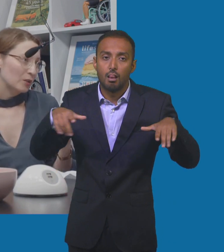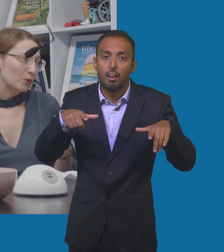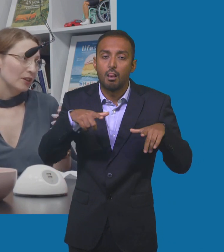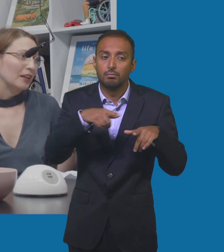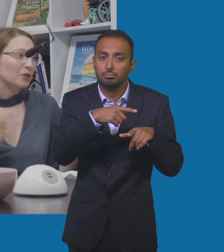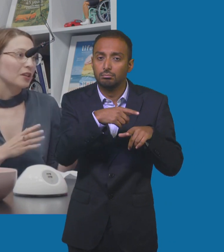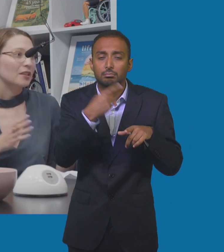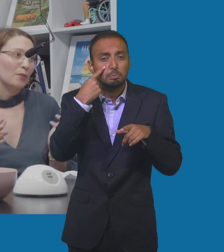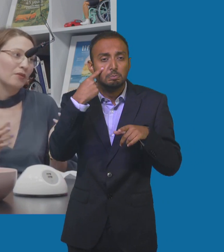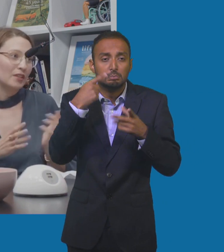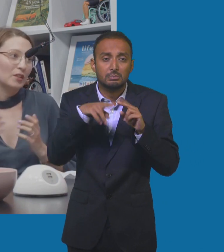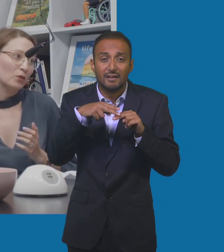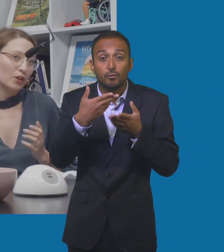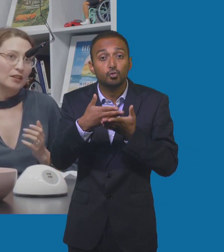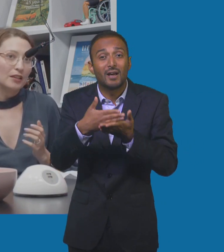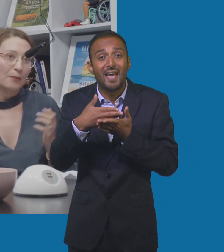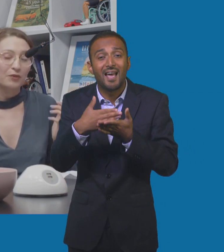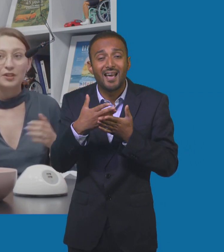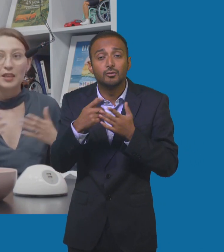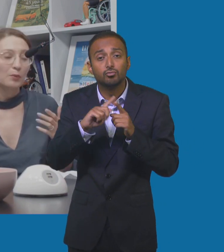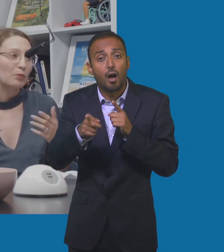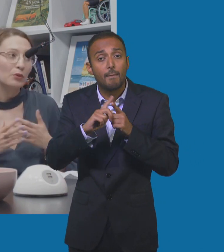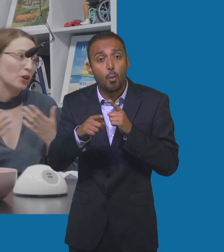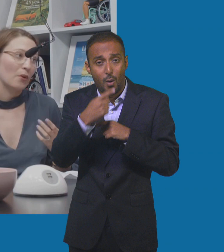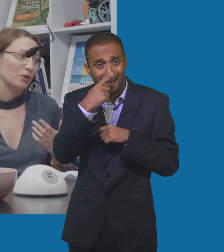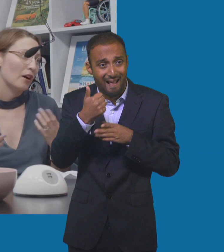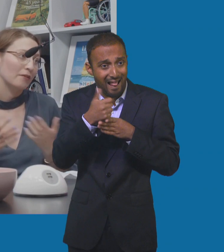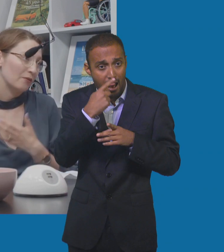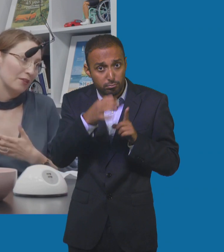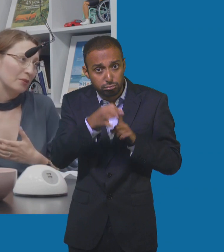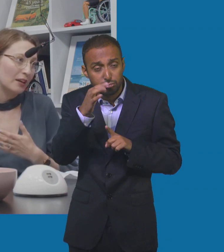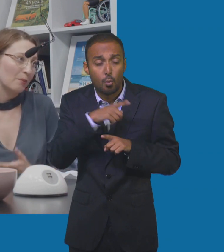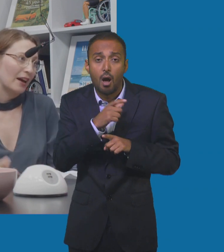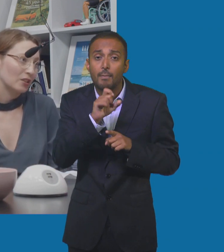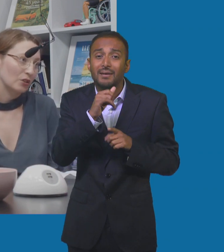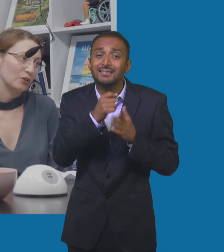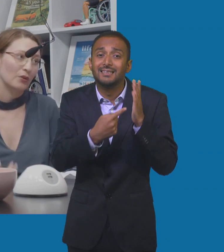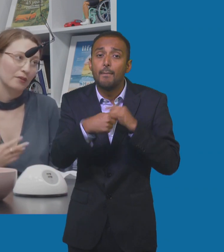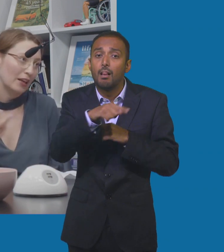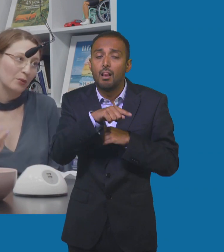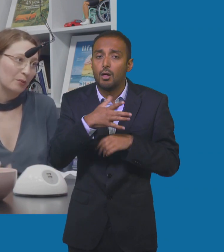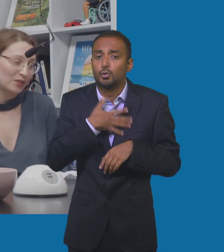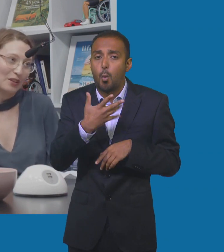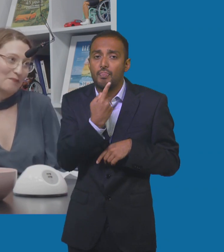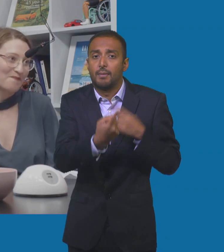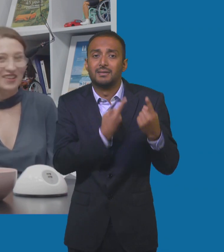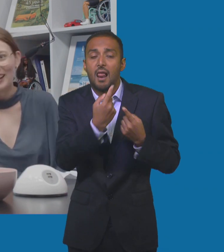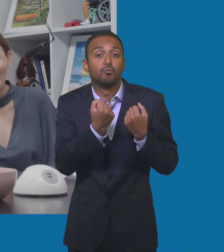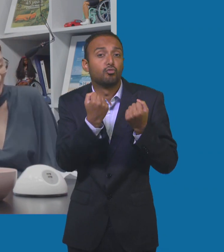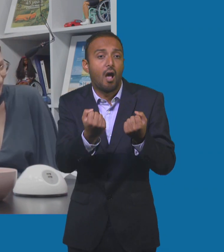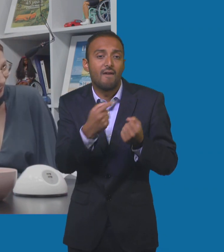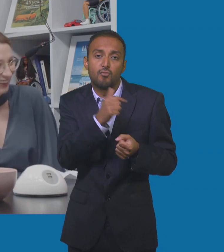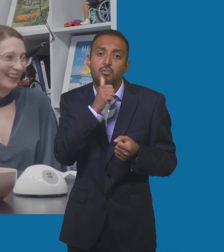shared transport can increase the number of accessible journeys for disabled people who don't want to drive. They'd rather be passengers or... Yes, this is